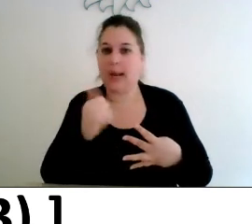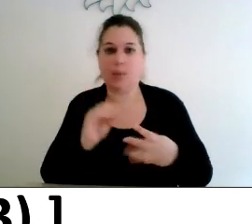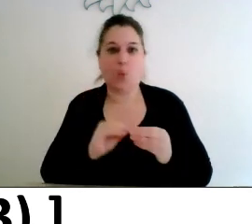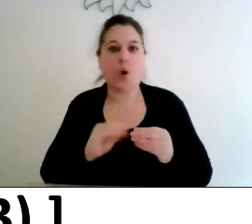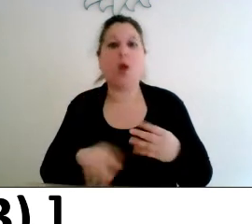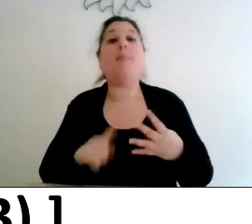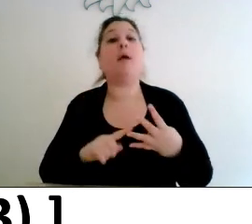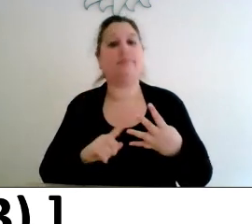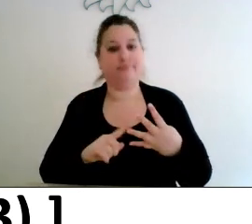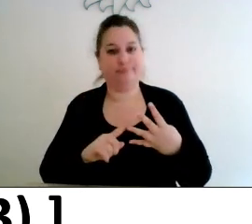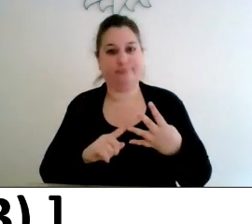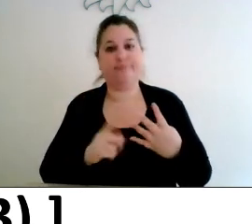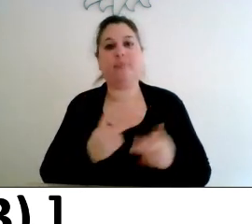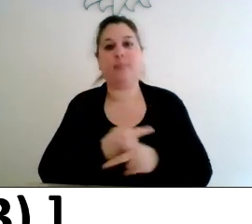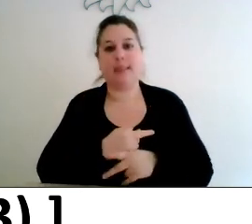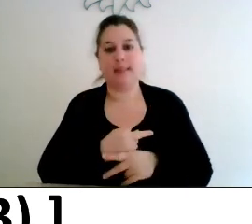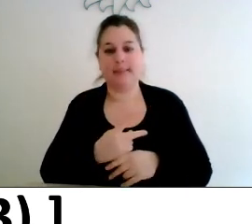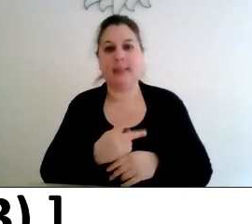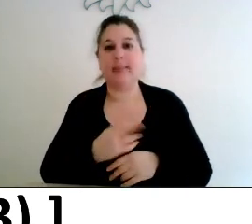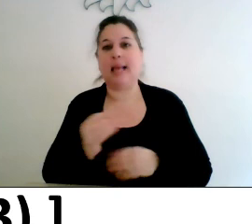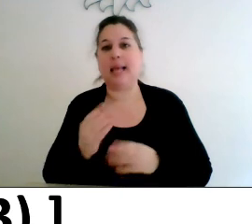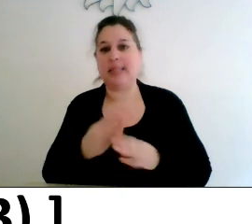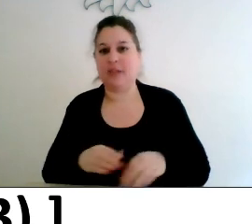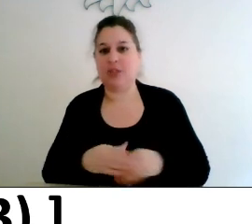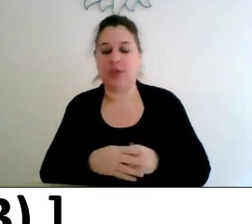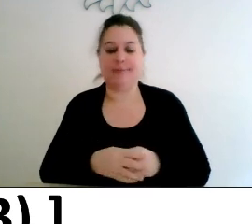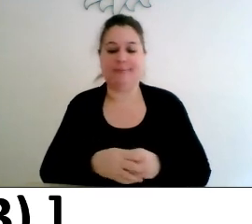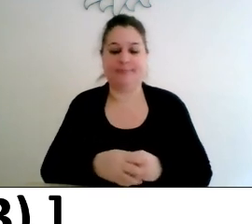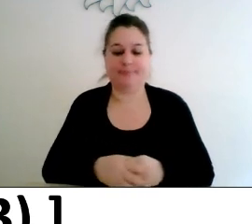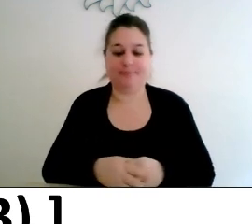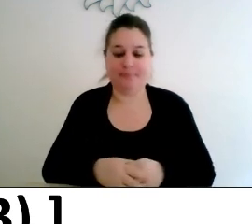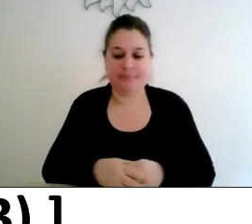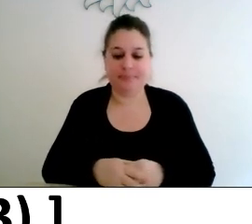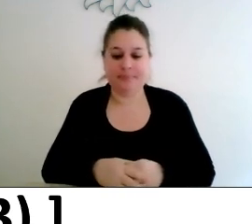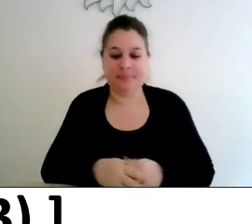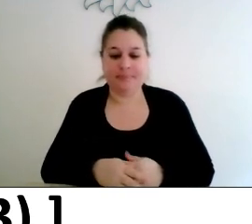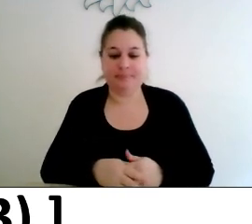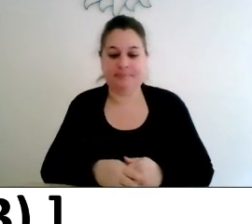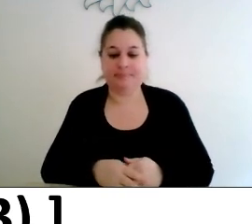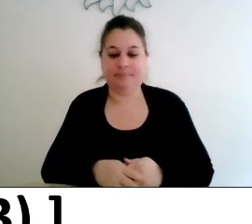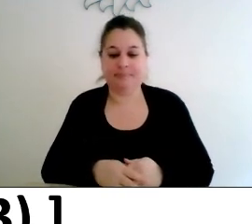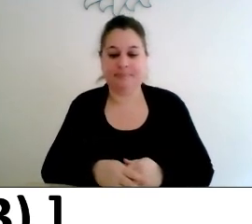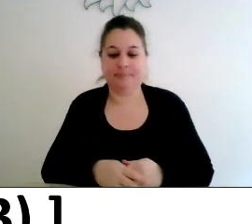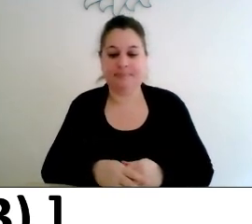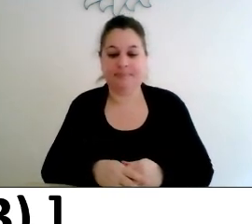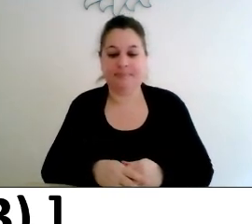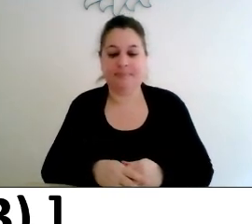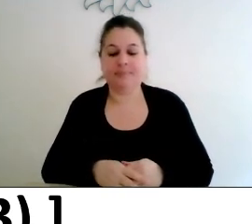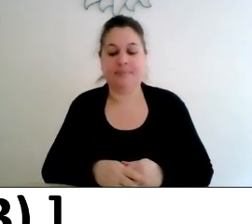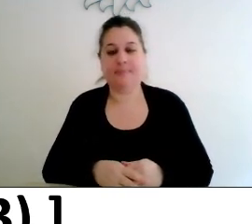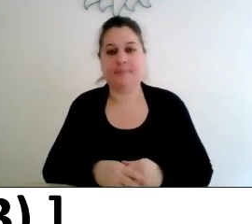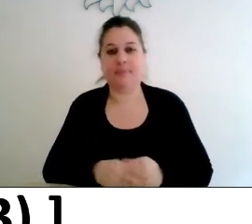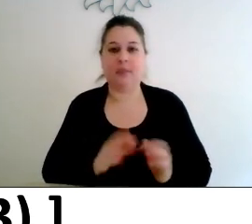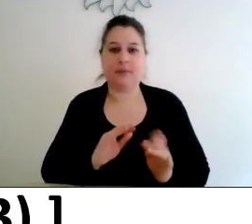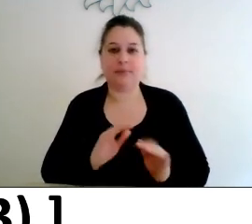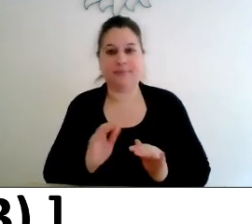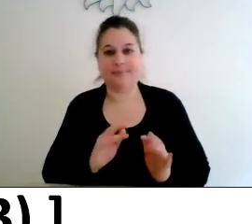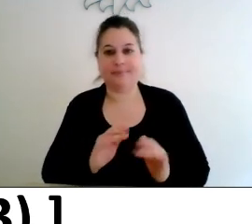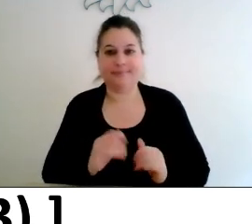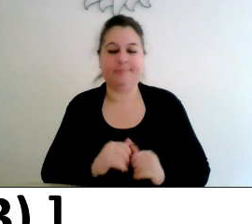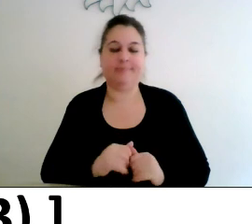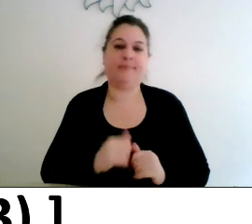is 5 times 1 plus 32 minus 10. 5 times 1 is 5 plus 32 minus